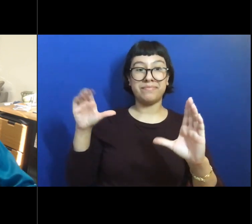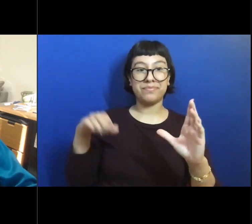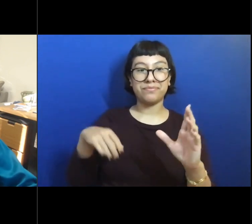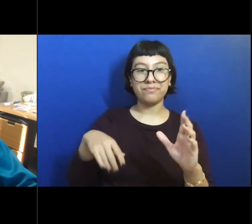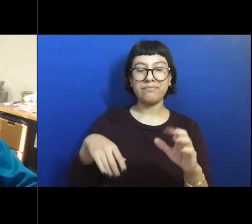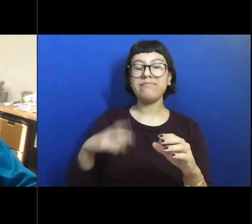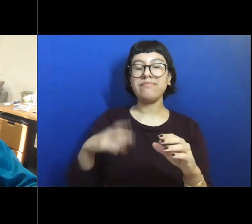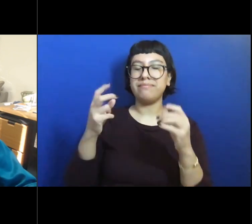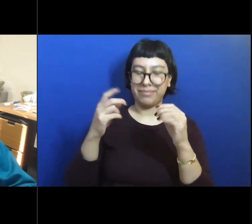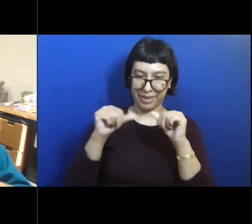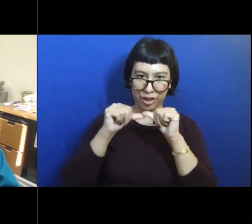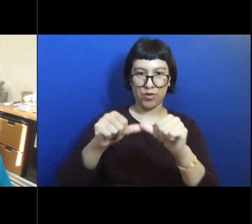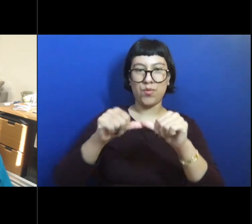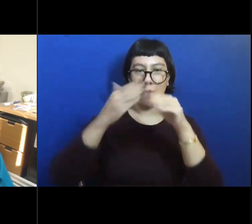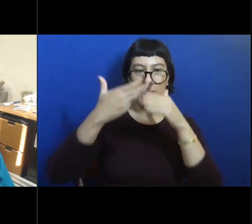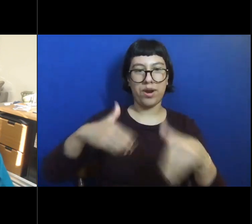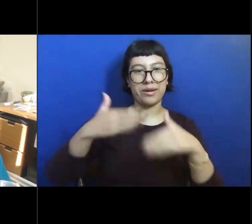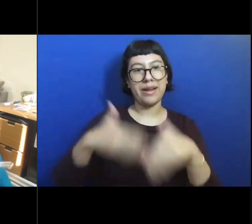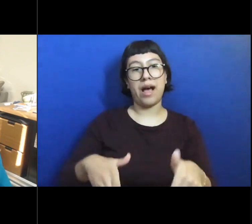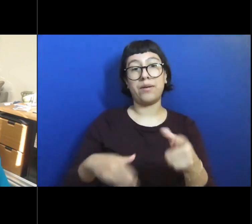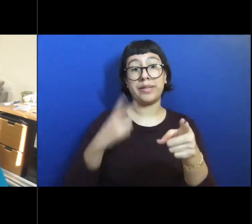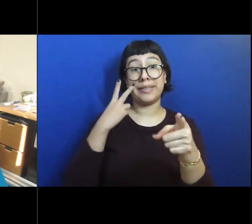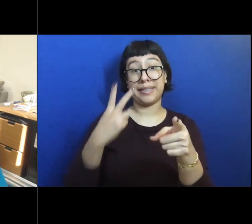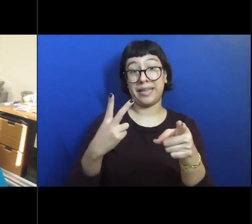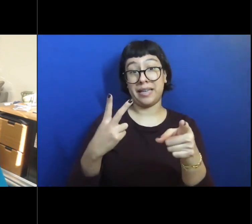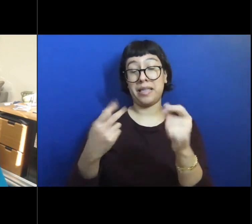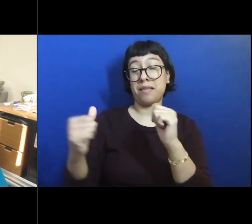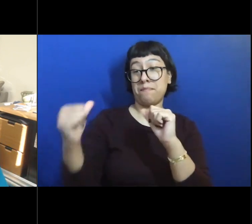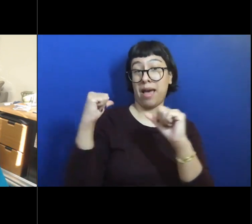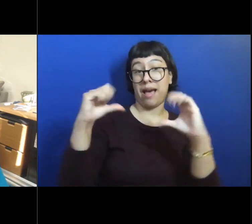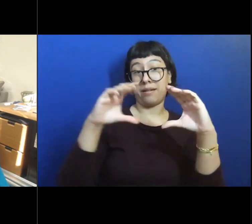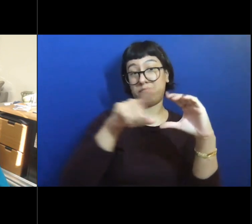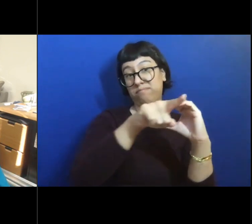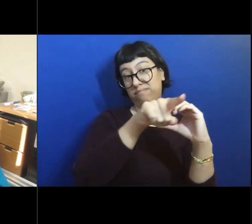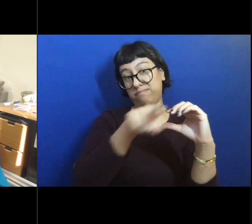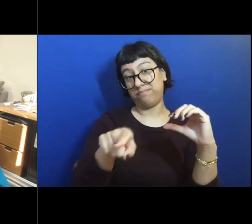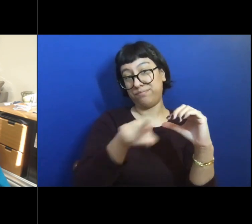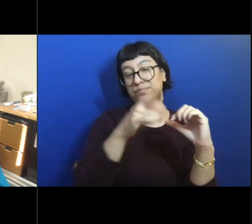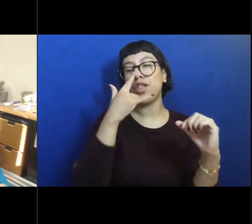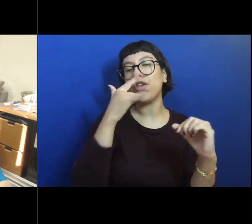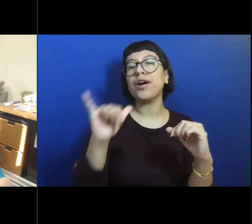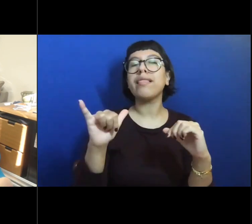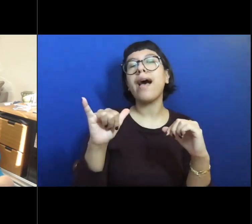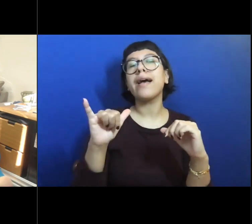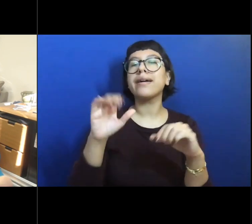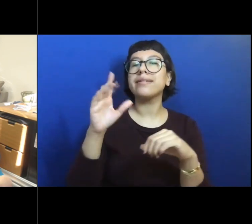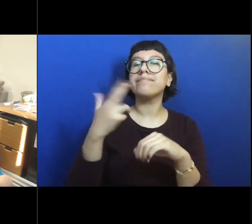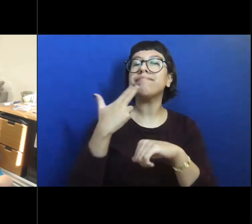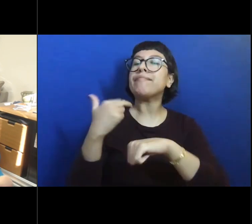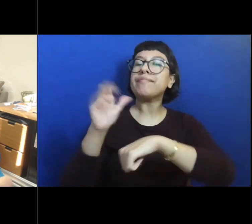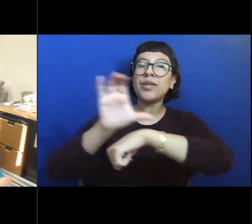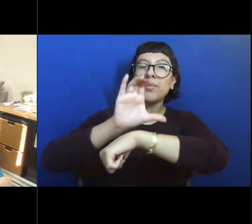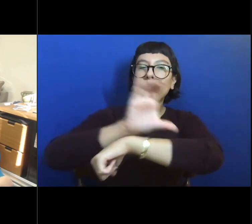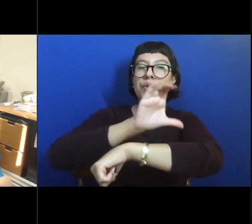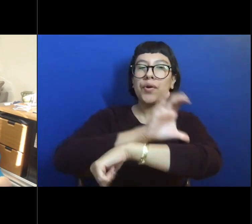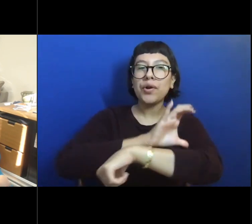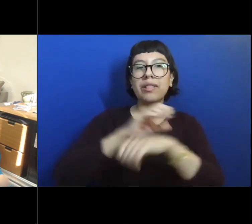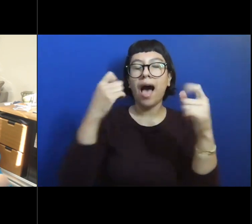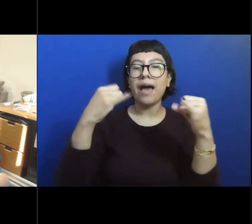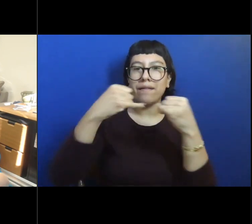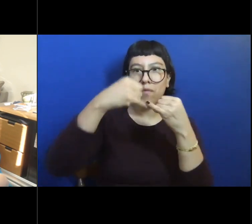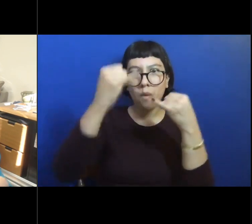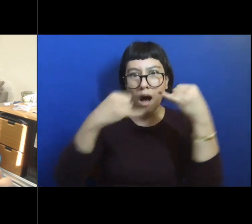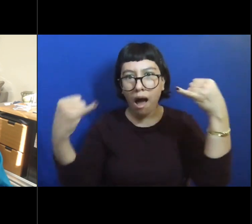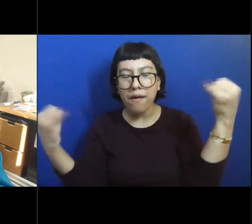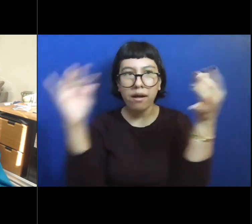continue to dissect this thing, you'll see the back of it, and it just looks like almost like a little teeny computer, just lots of little circuits there that